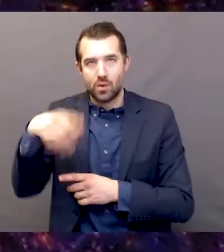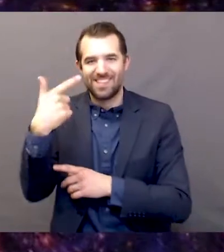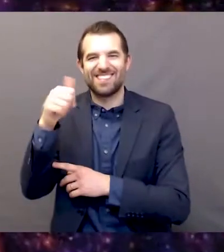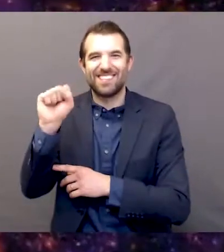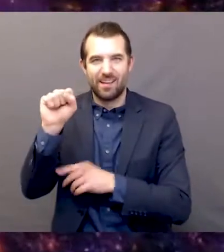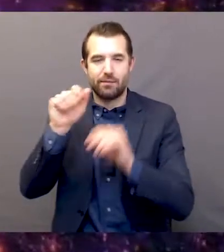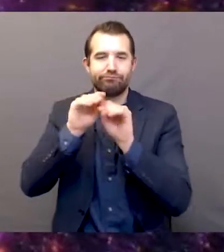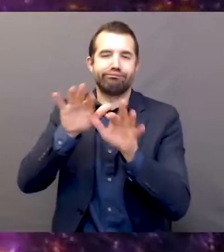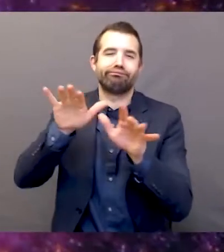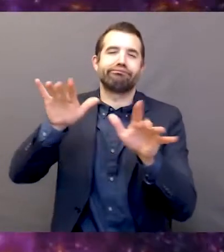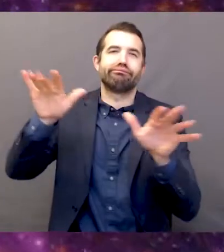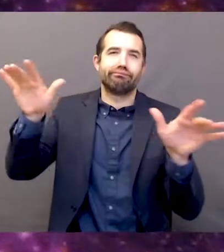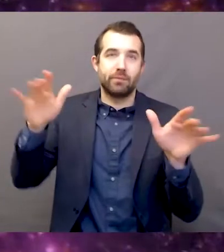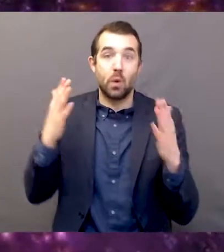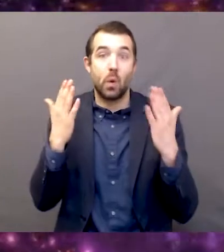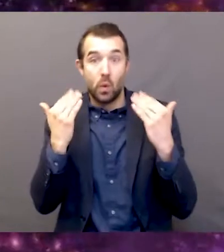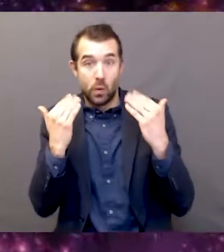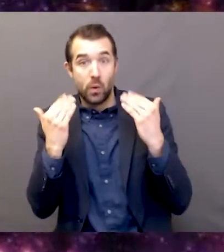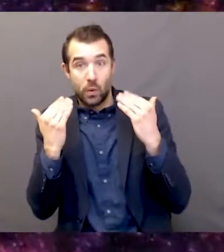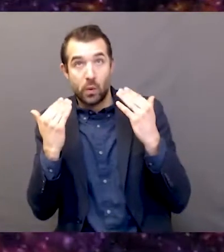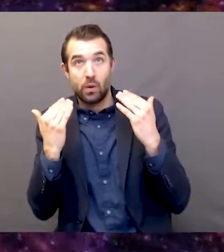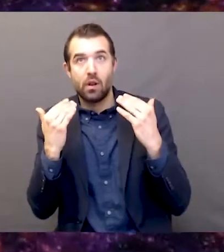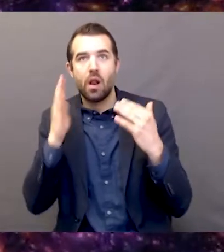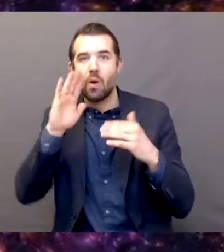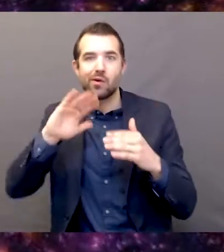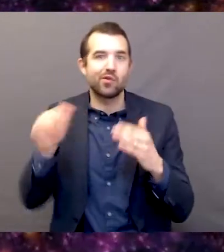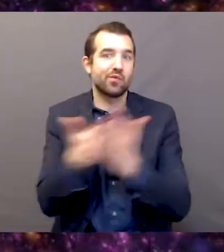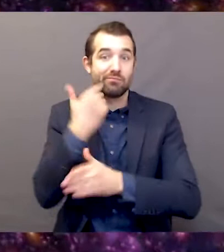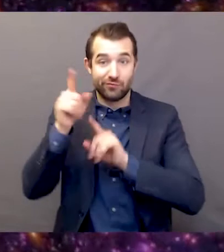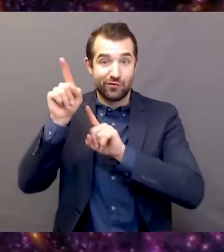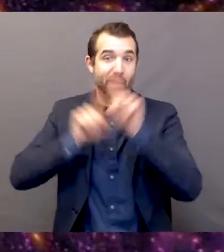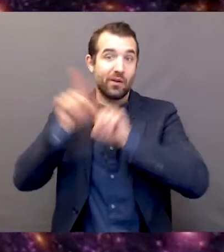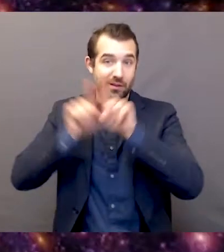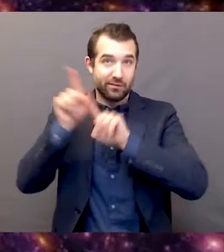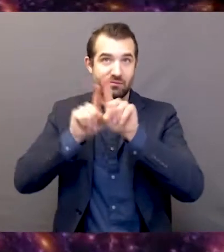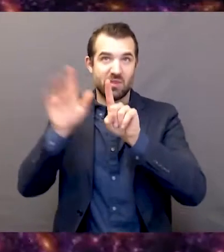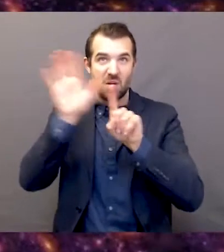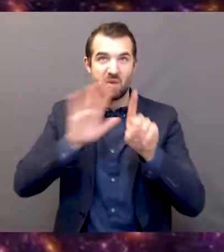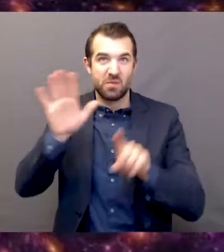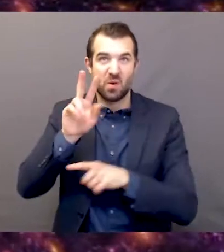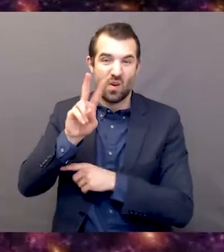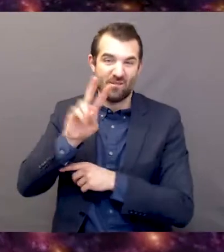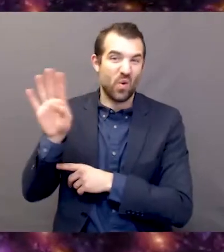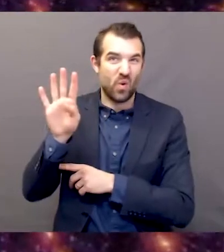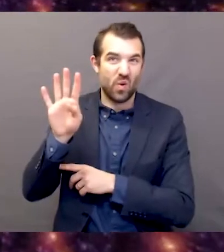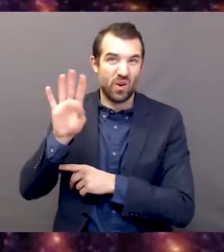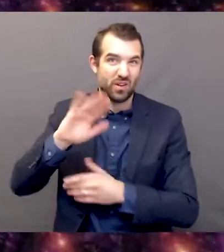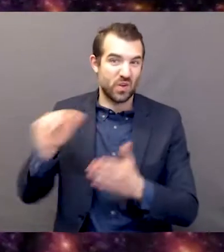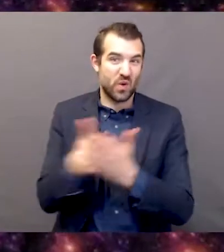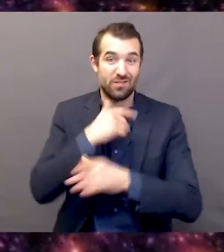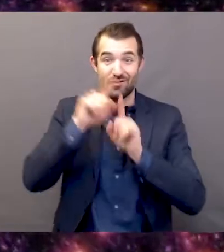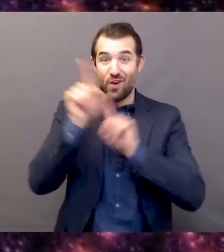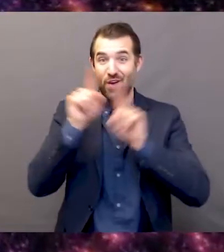should see the newly forming stars from the cooling gas, and we should expect to see about 24 solar masses per year, 8 times that of our own